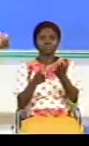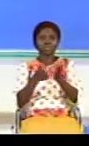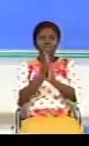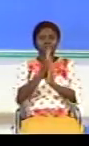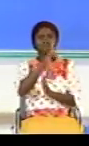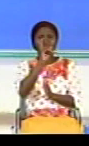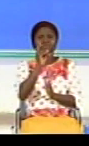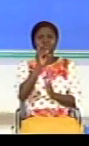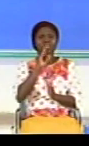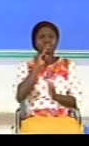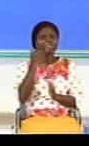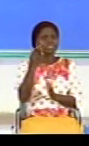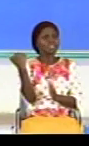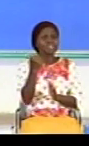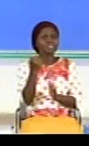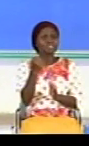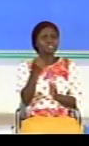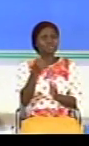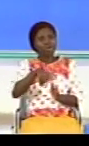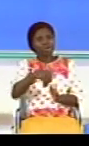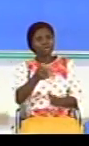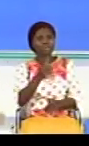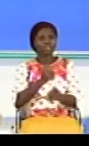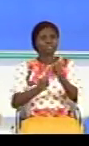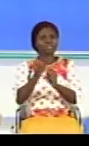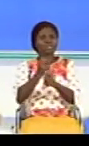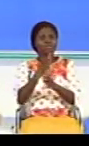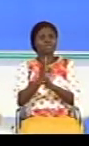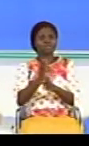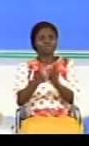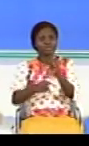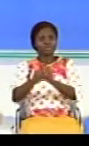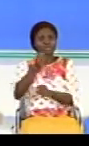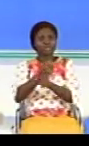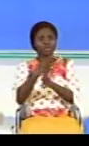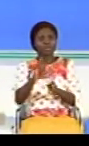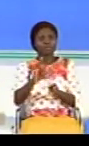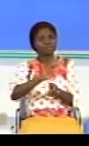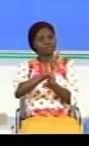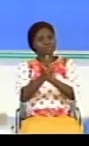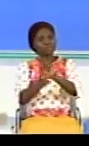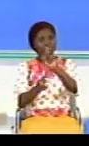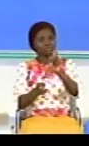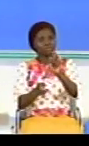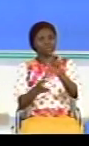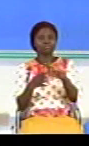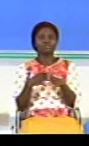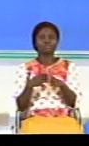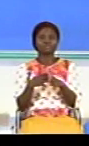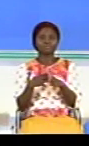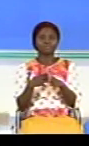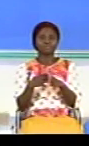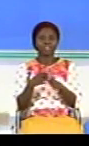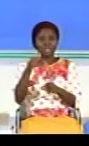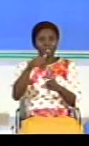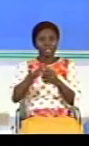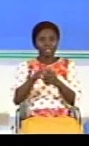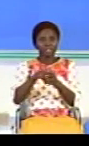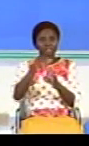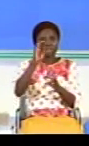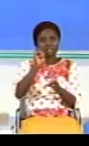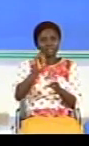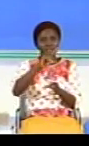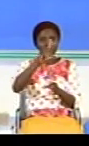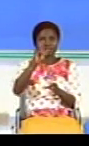somebody say, I repent, and that's not true? Let's look at this. We're looking at Exodus